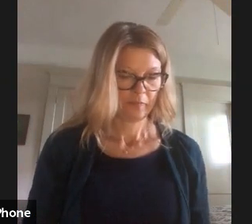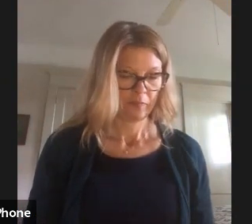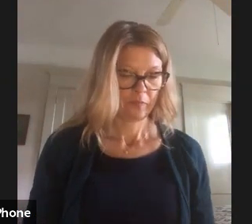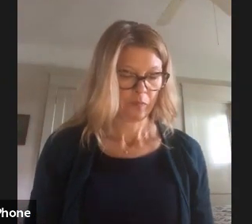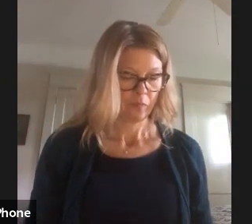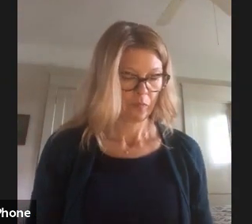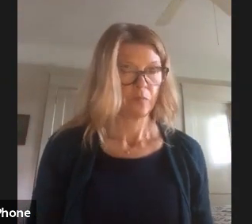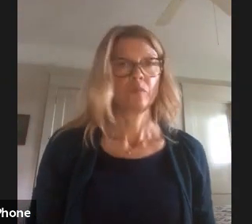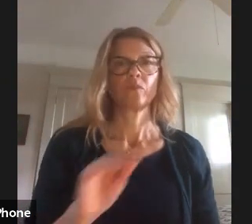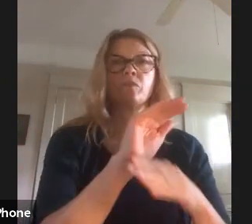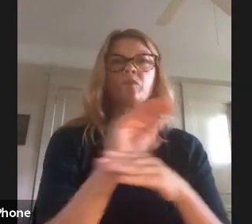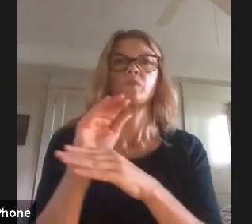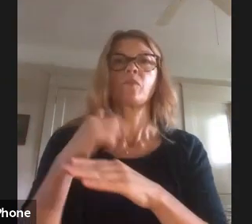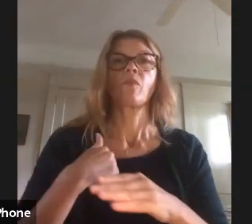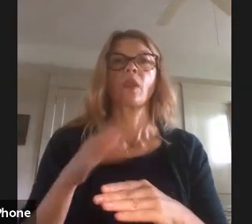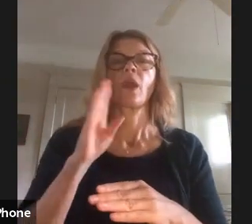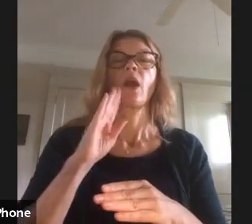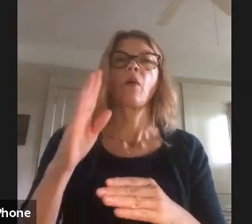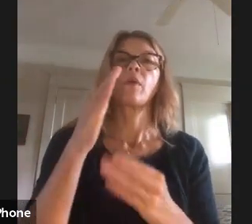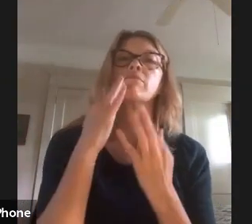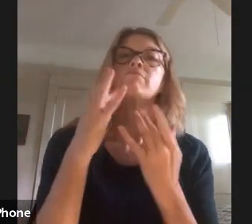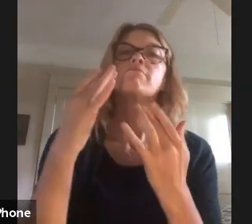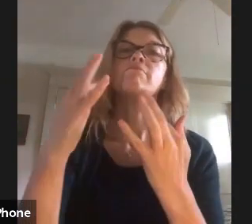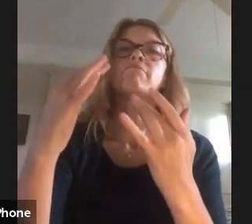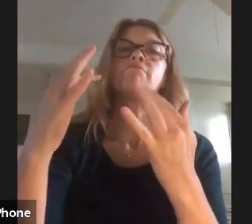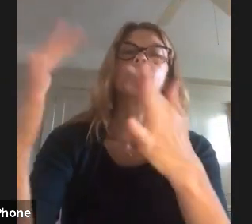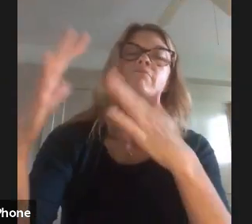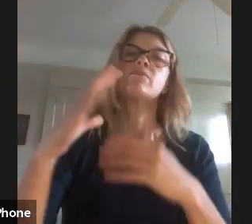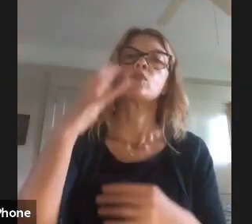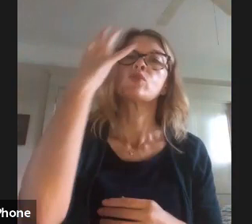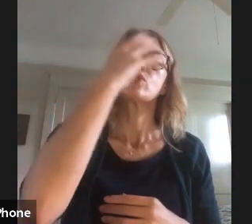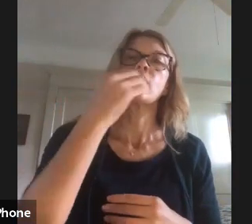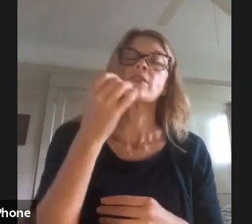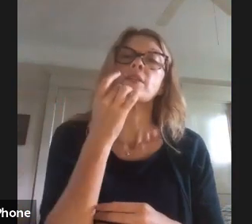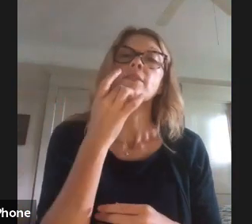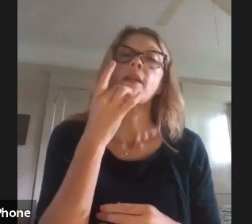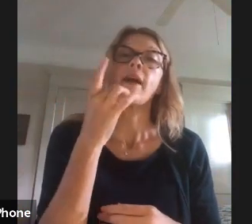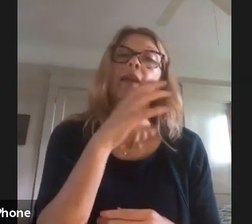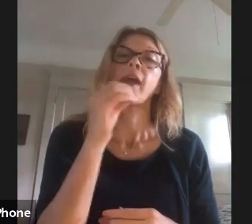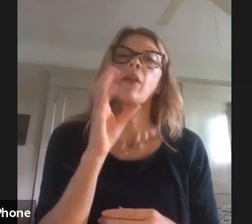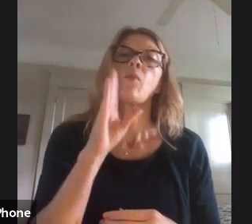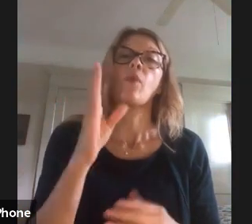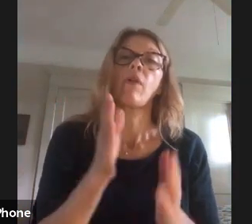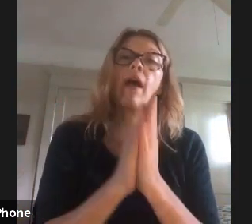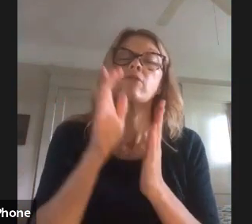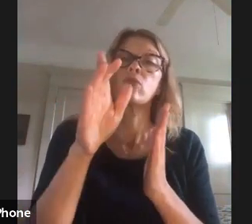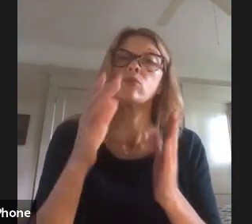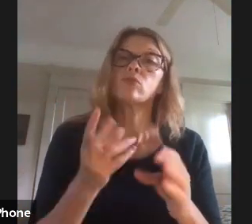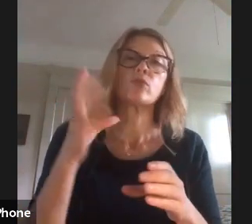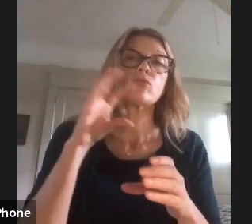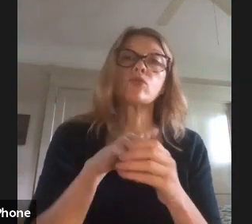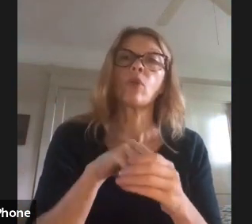Tonight, I'm going to chant the Vocilaron, O Gracious Light. I want to invite you to follow along with me, join in with me.